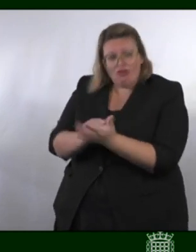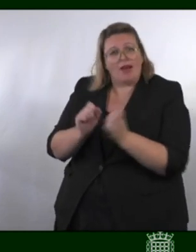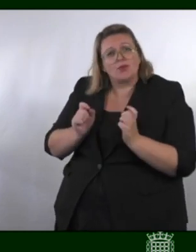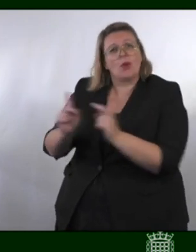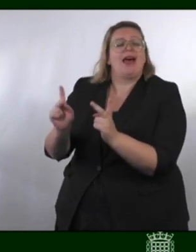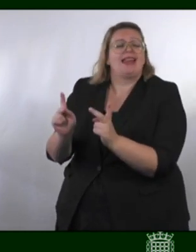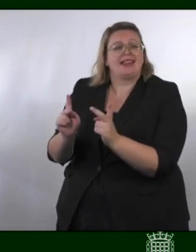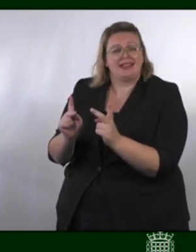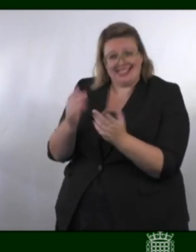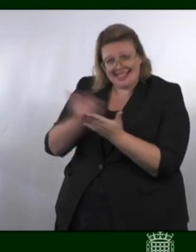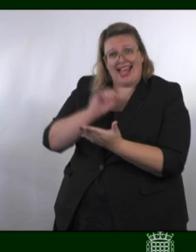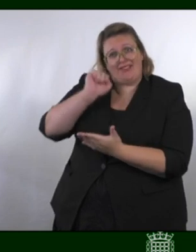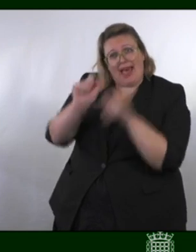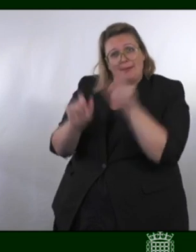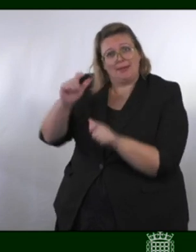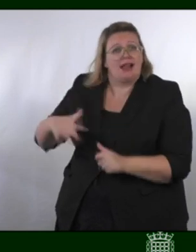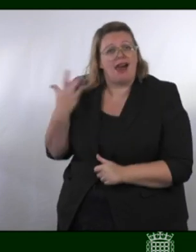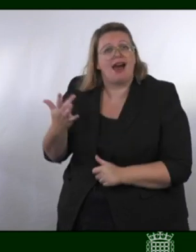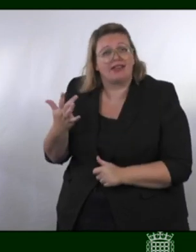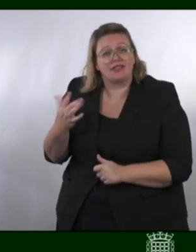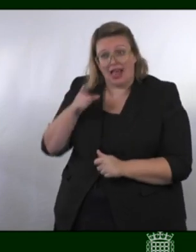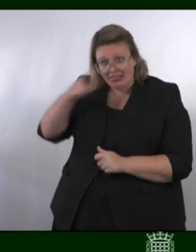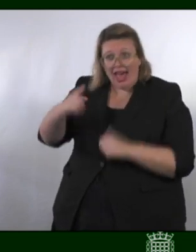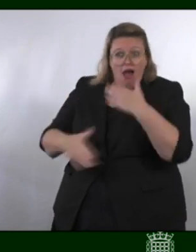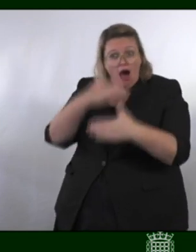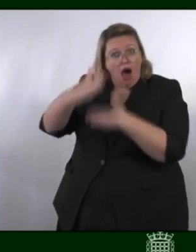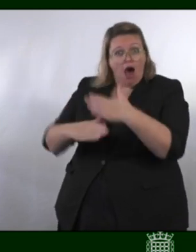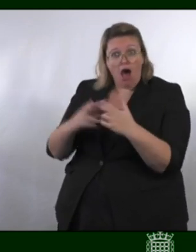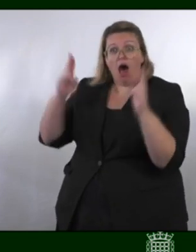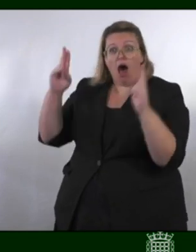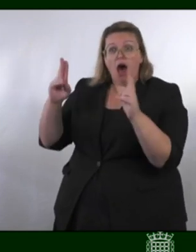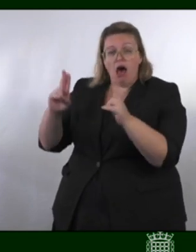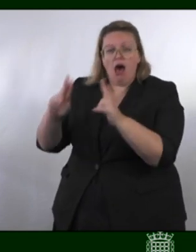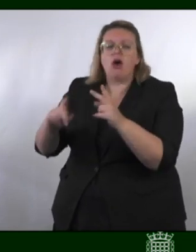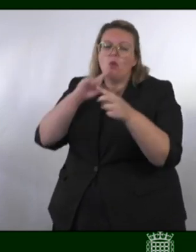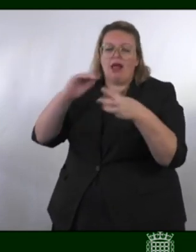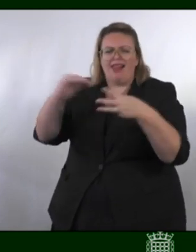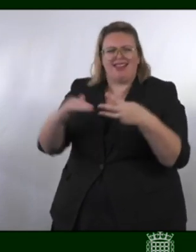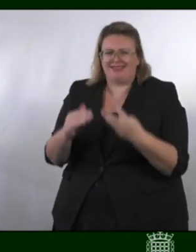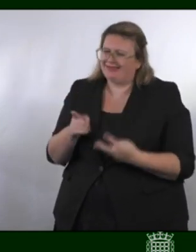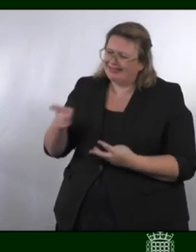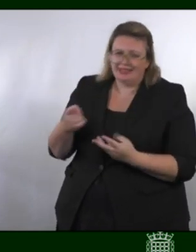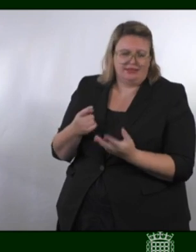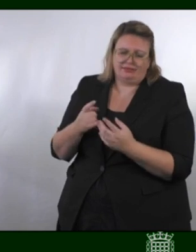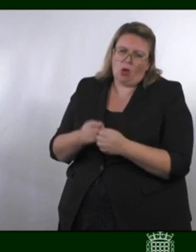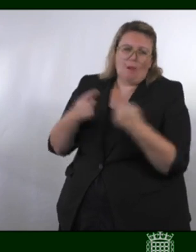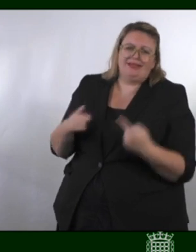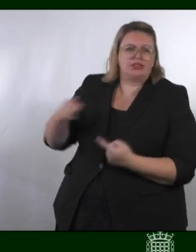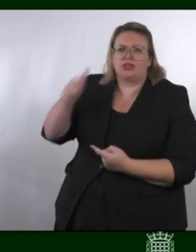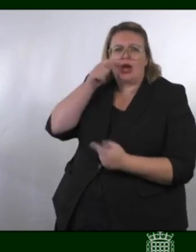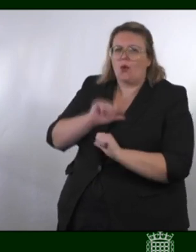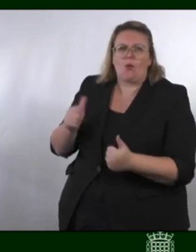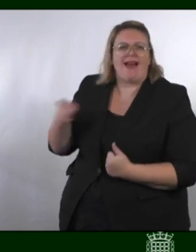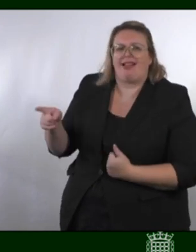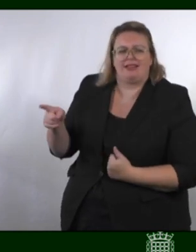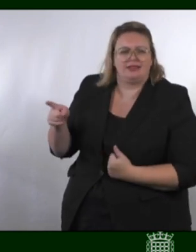When they are able to make progress, and of course they will come out of Tier 3. And as he knows full well, the measures that are put